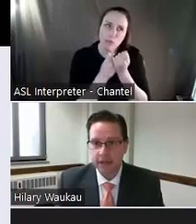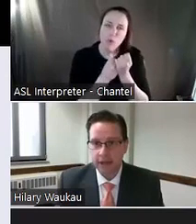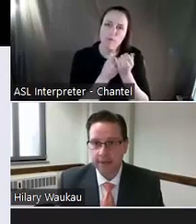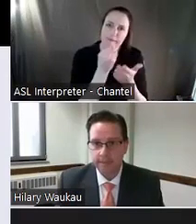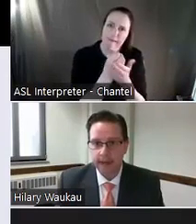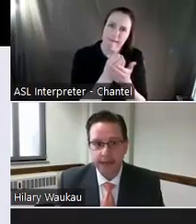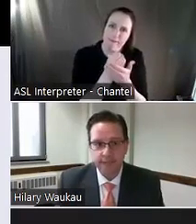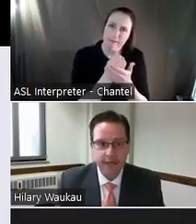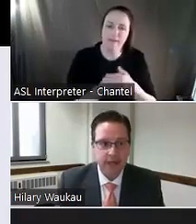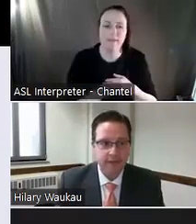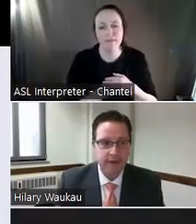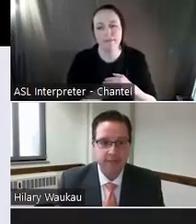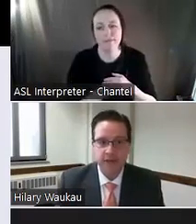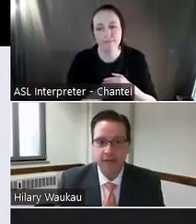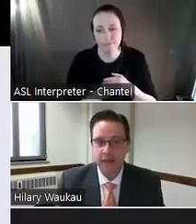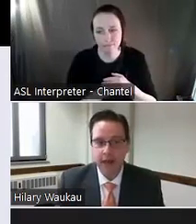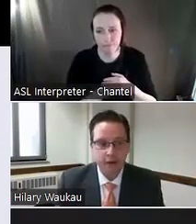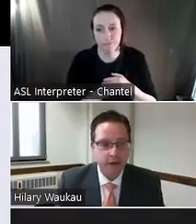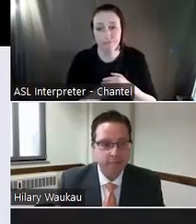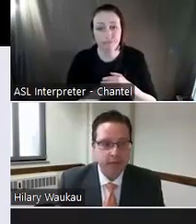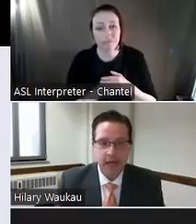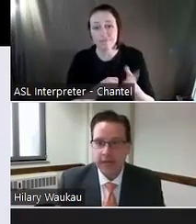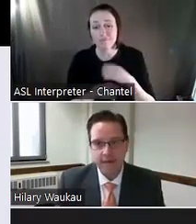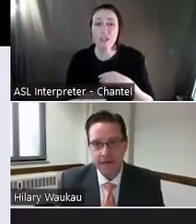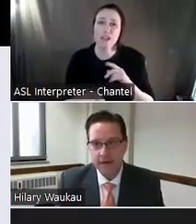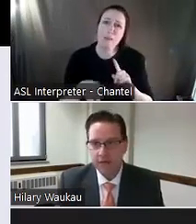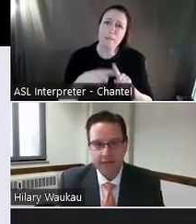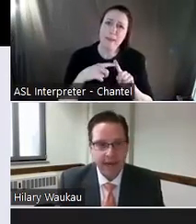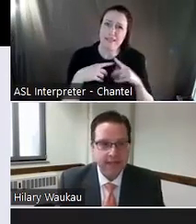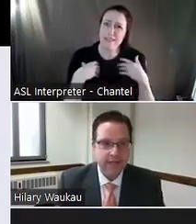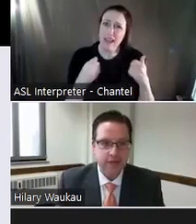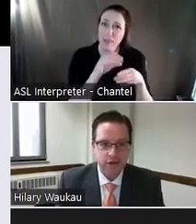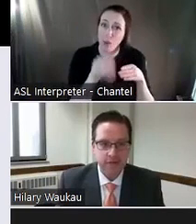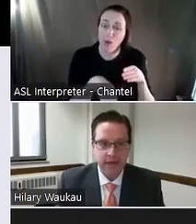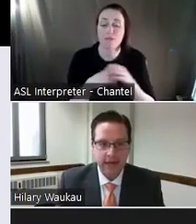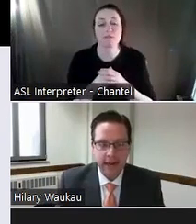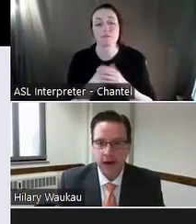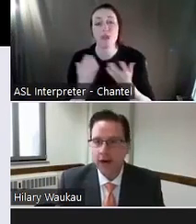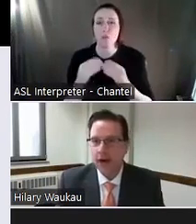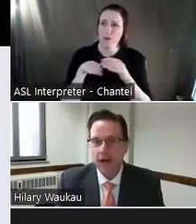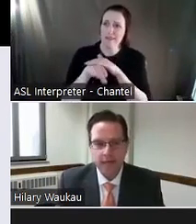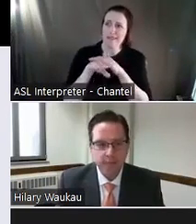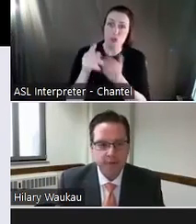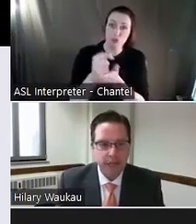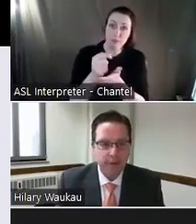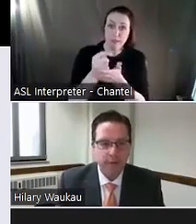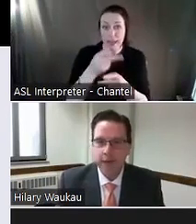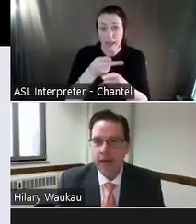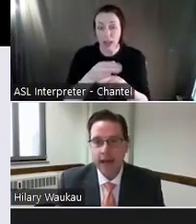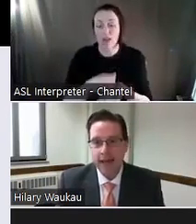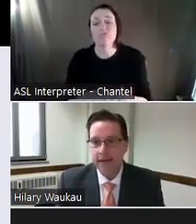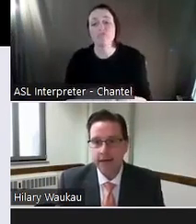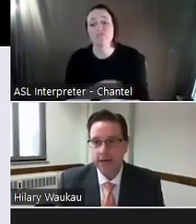live in states with the Medicaid expansion have experienced positive health outcomes. They have increased access to treatment and care. Hospitals stay